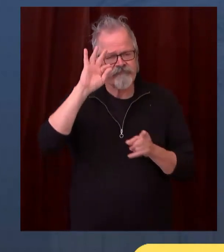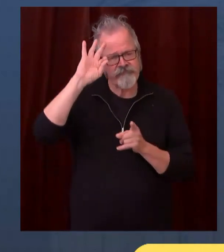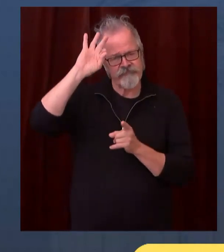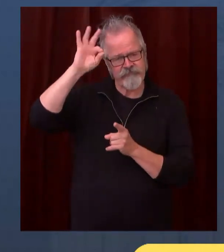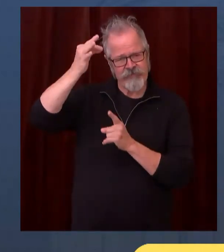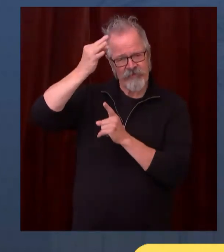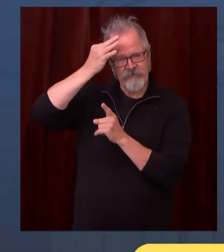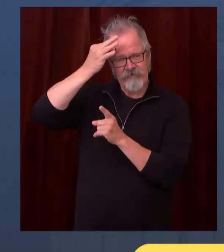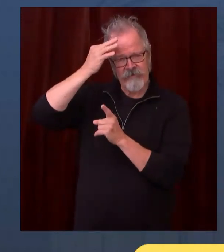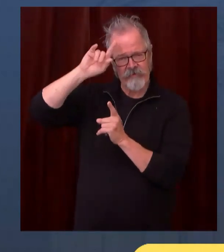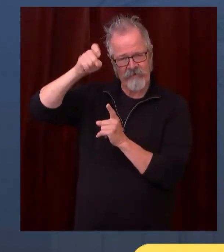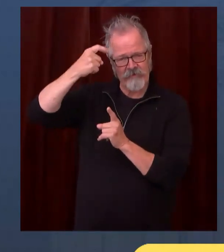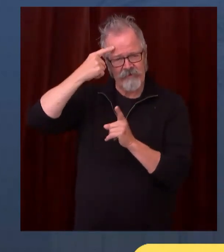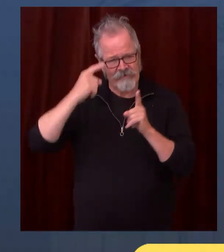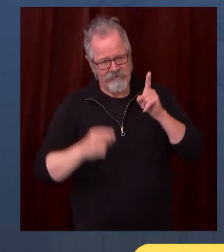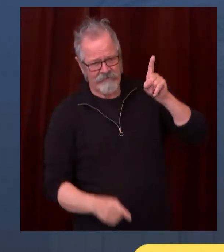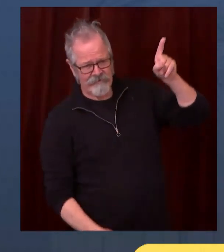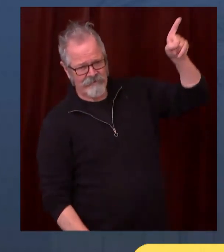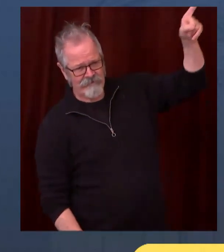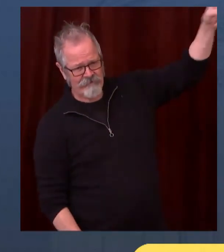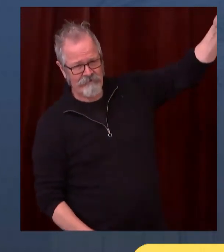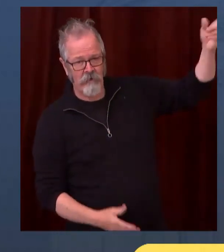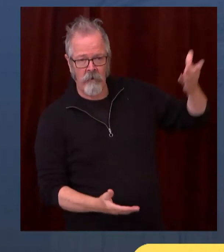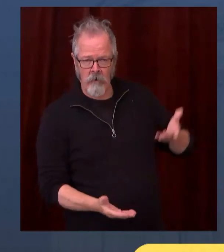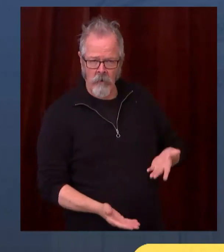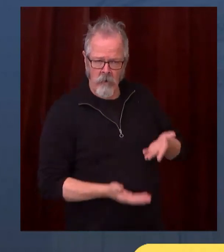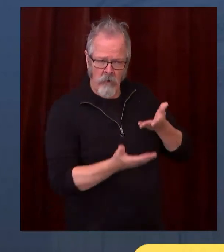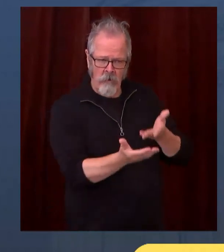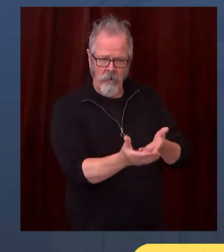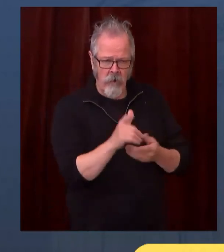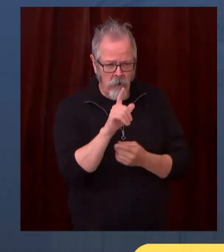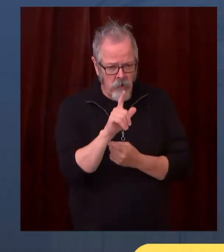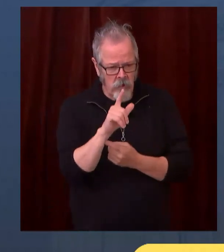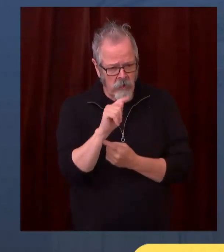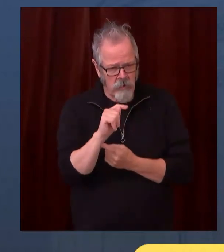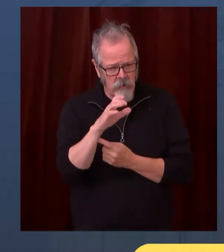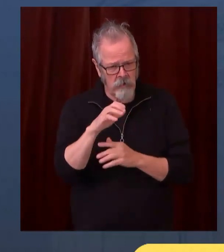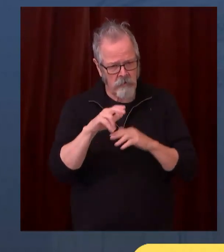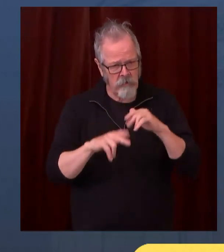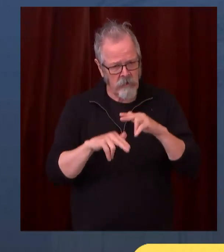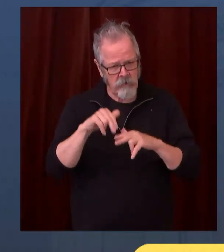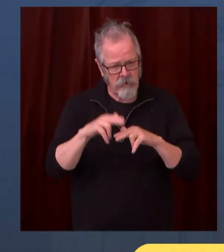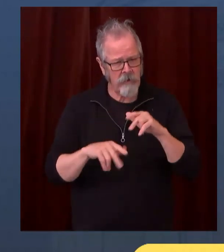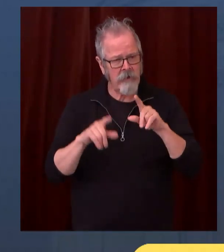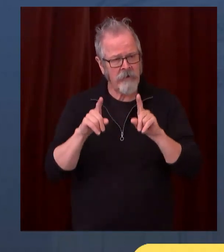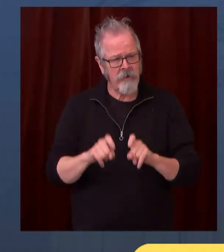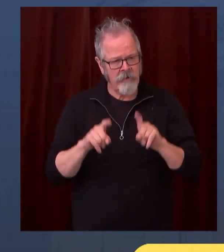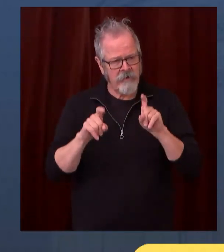once every week, and the federal government was supposed to be sending the instant test kits. Where does that stand?